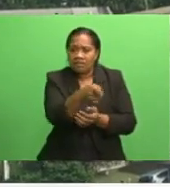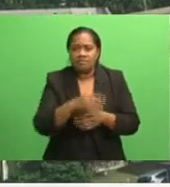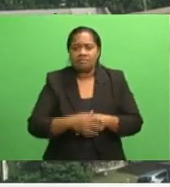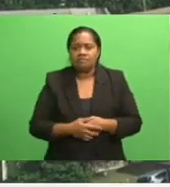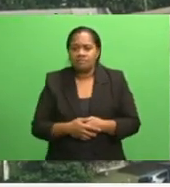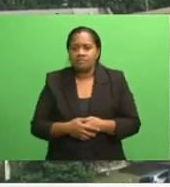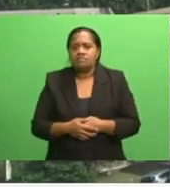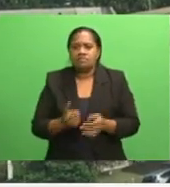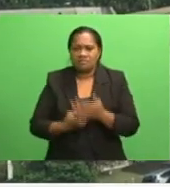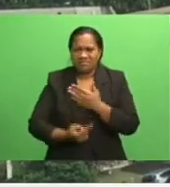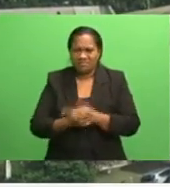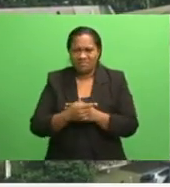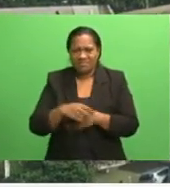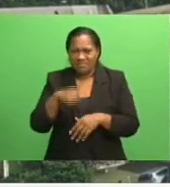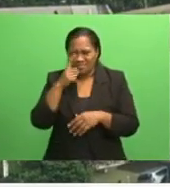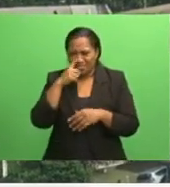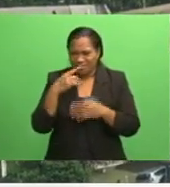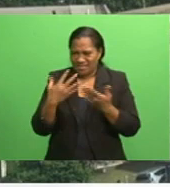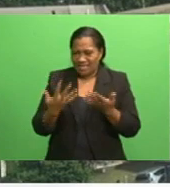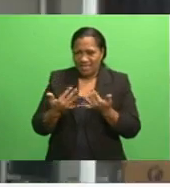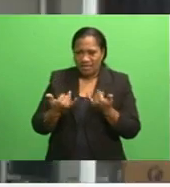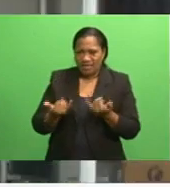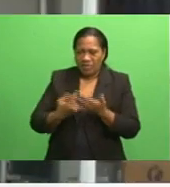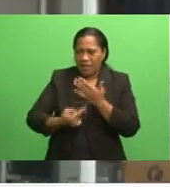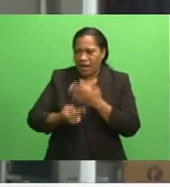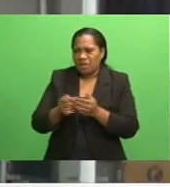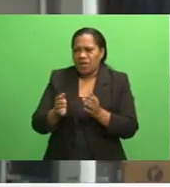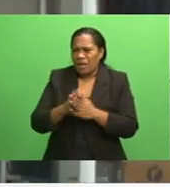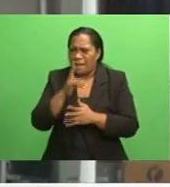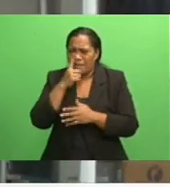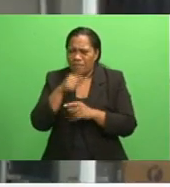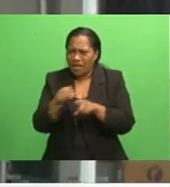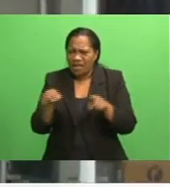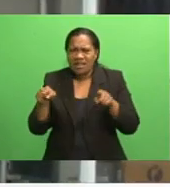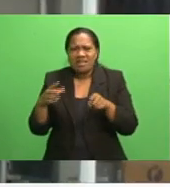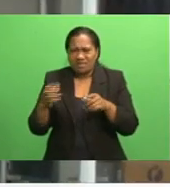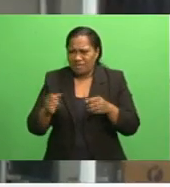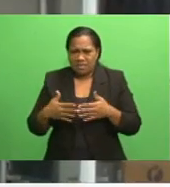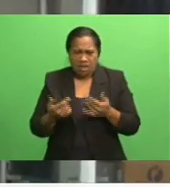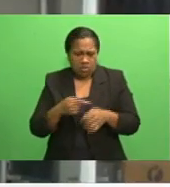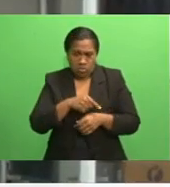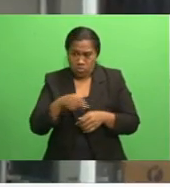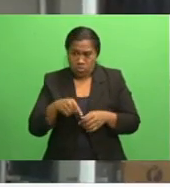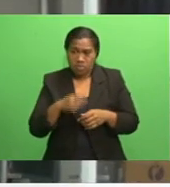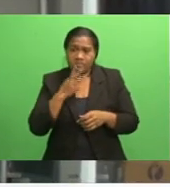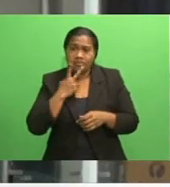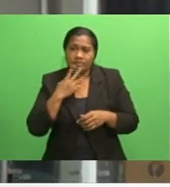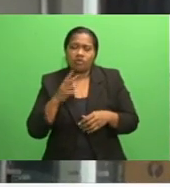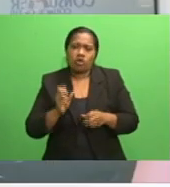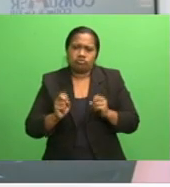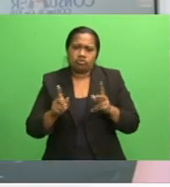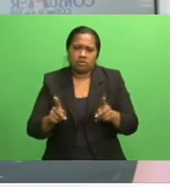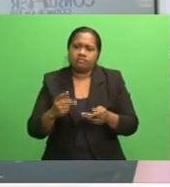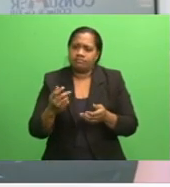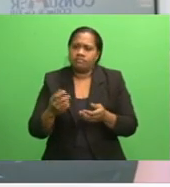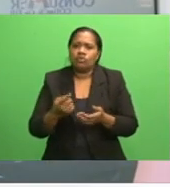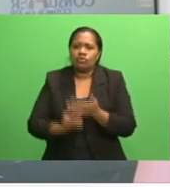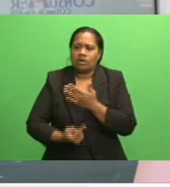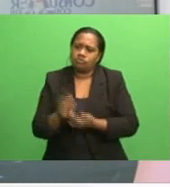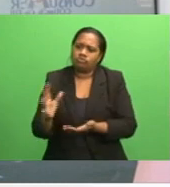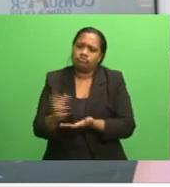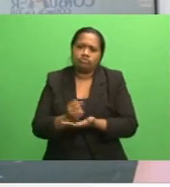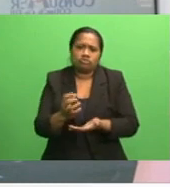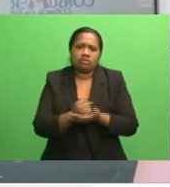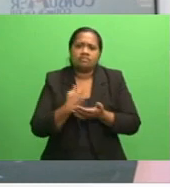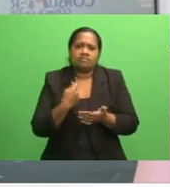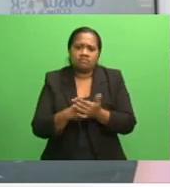agents are preying on people's vulnerabilities as opportunities to earn money during these difficult times. We have been receiving complaints